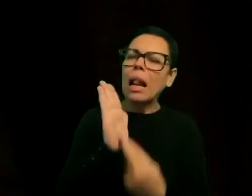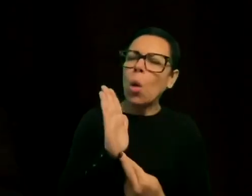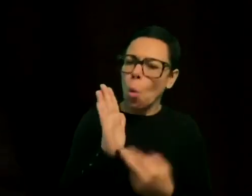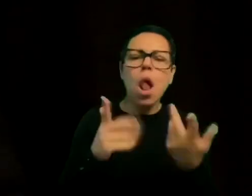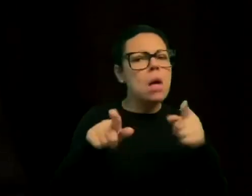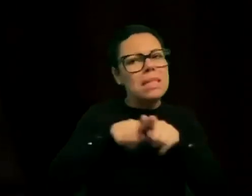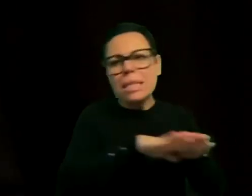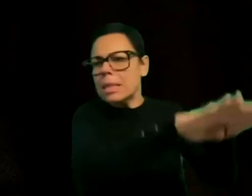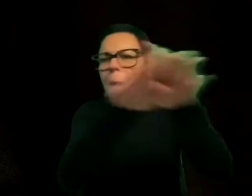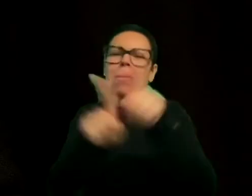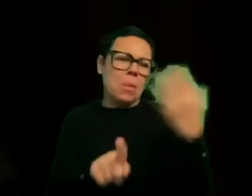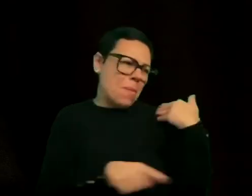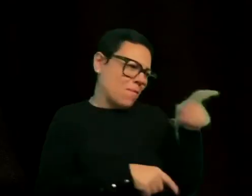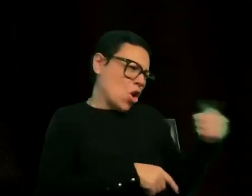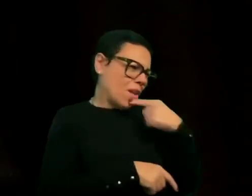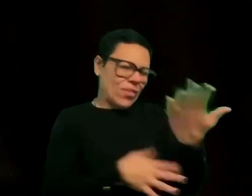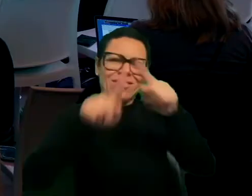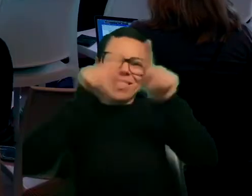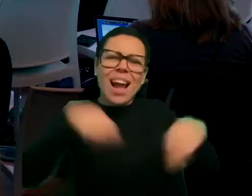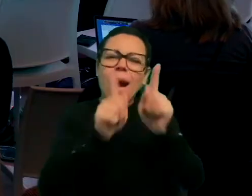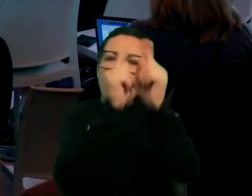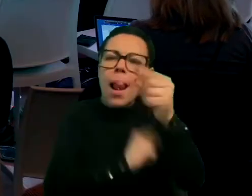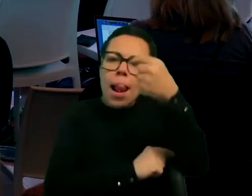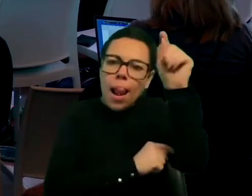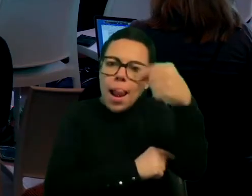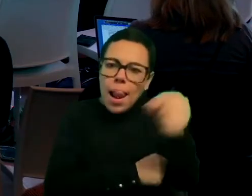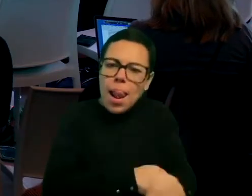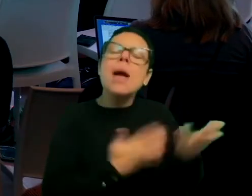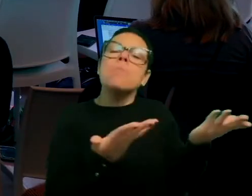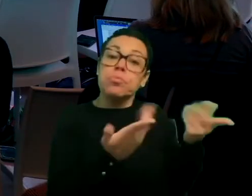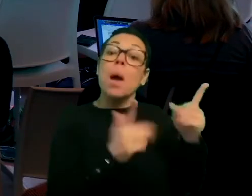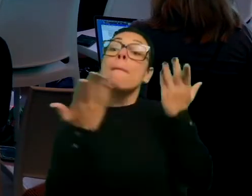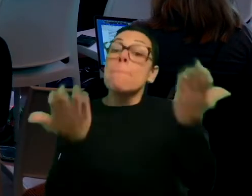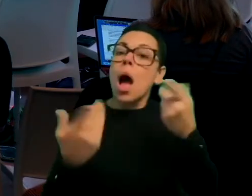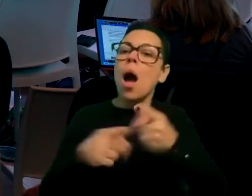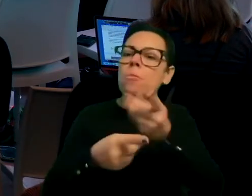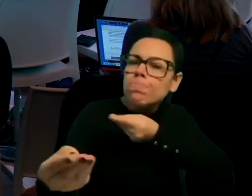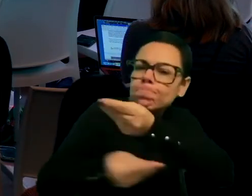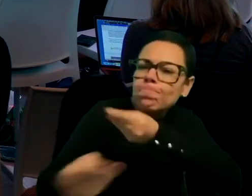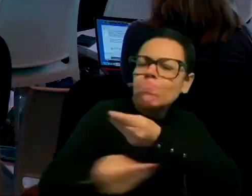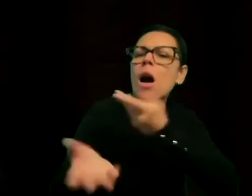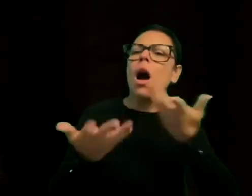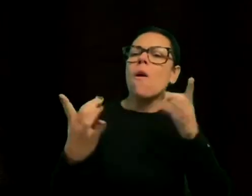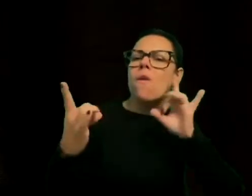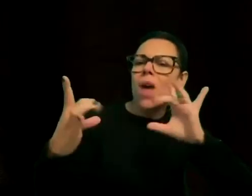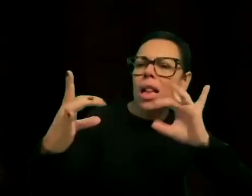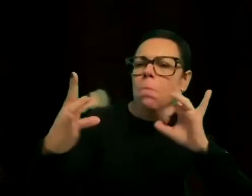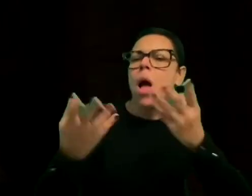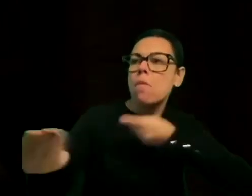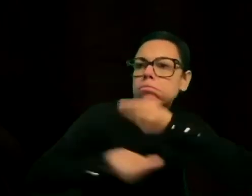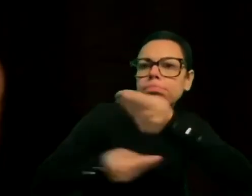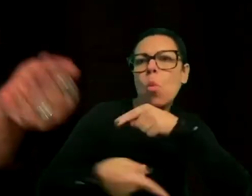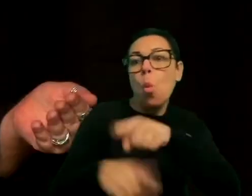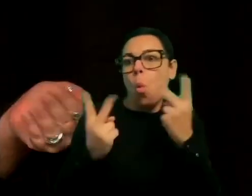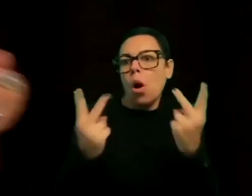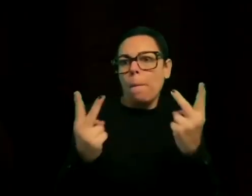But the feedback we're getting from the local level is that they're very, very useful.